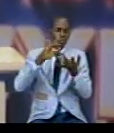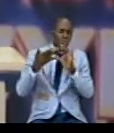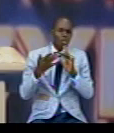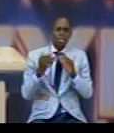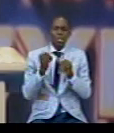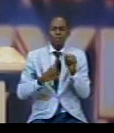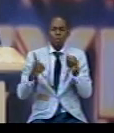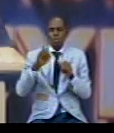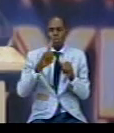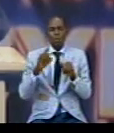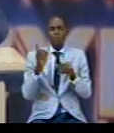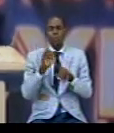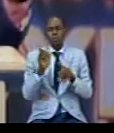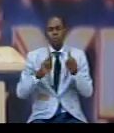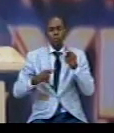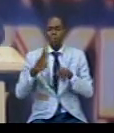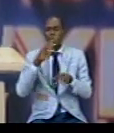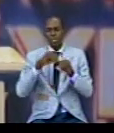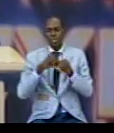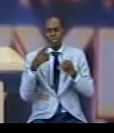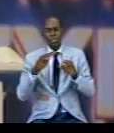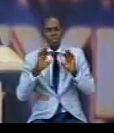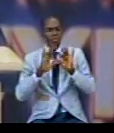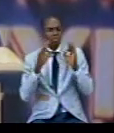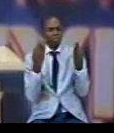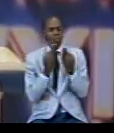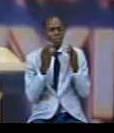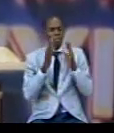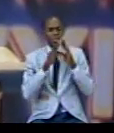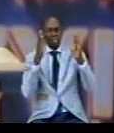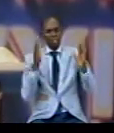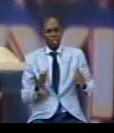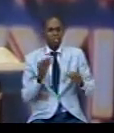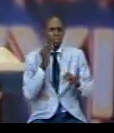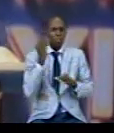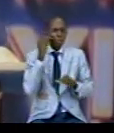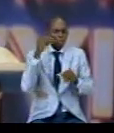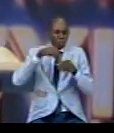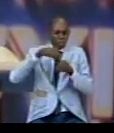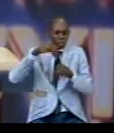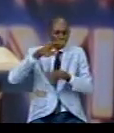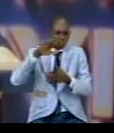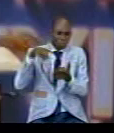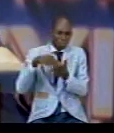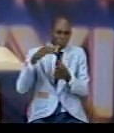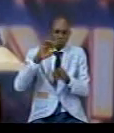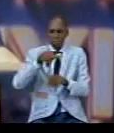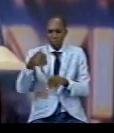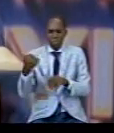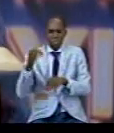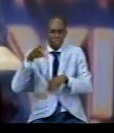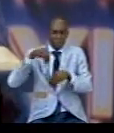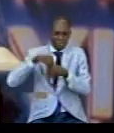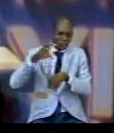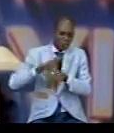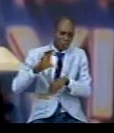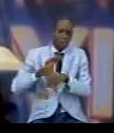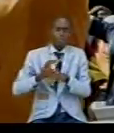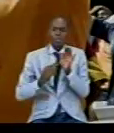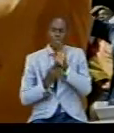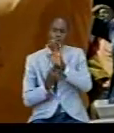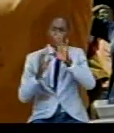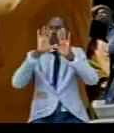their houses, or in fellowships and congregations, everywhere, manifest your power in